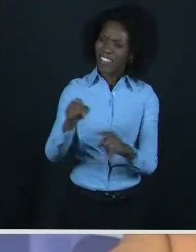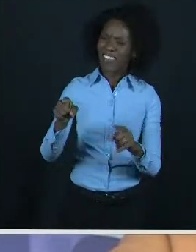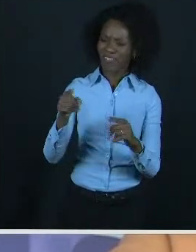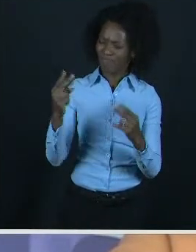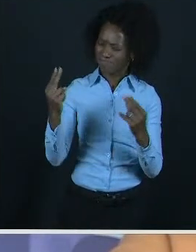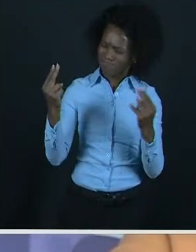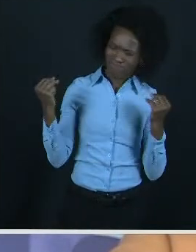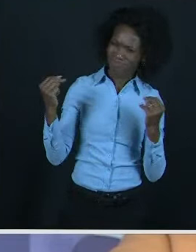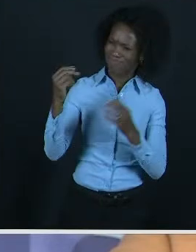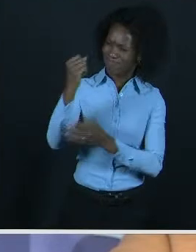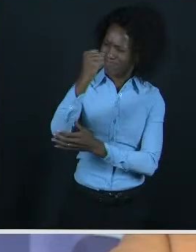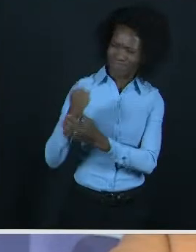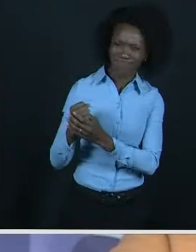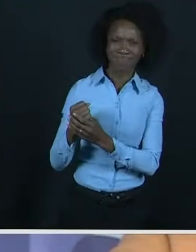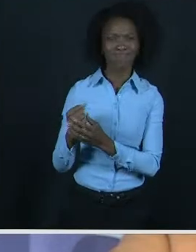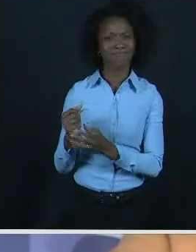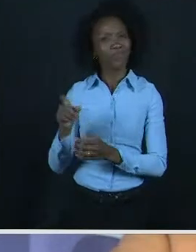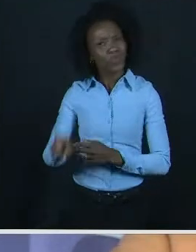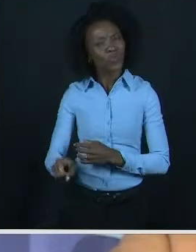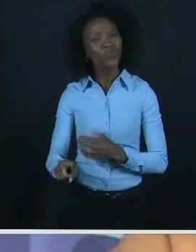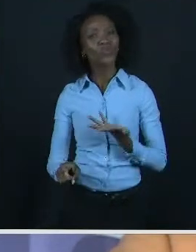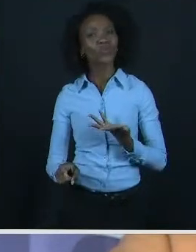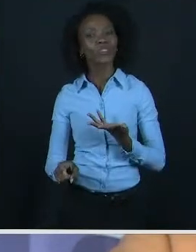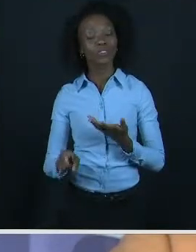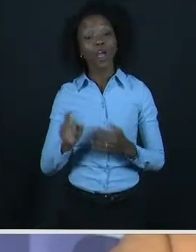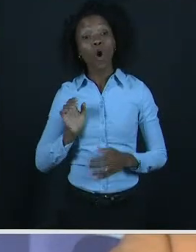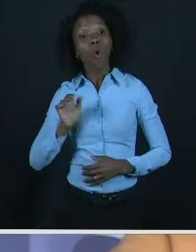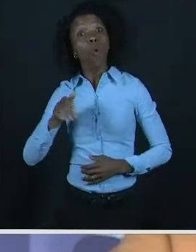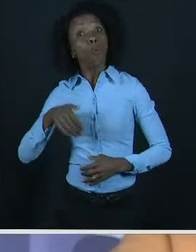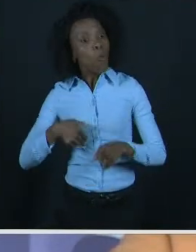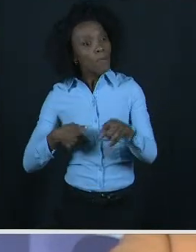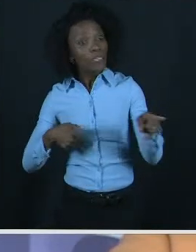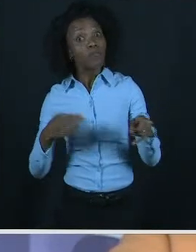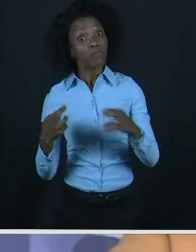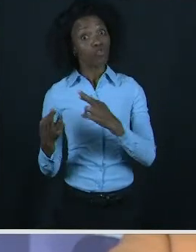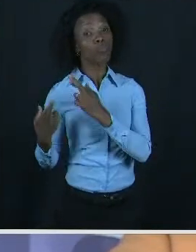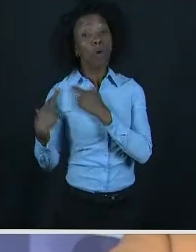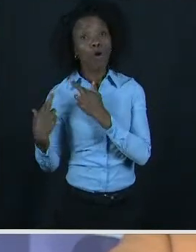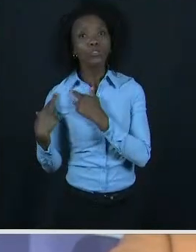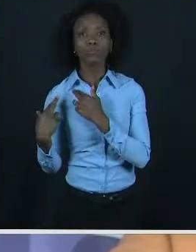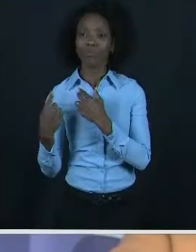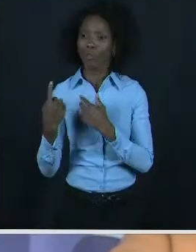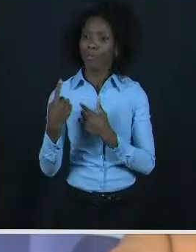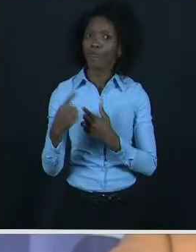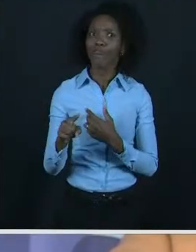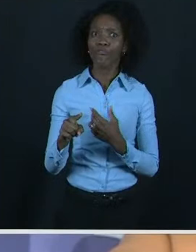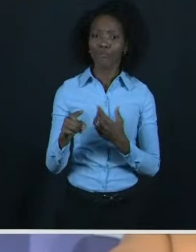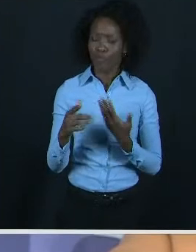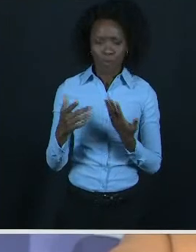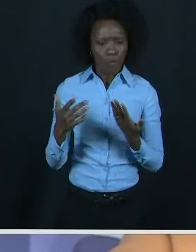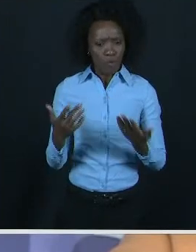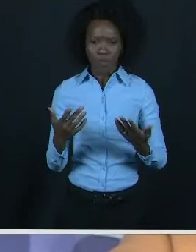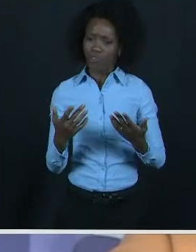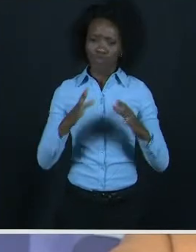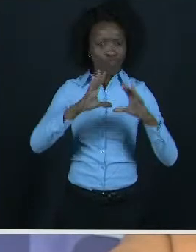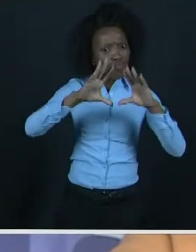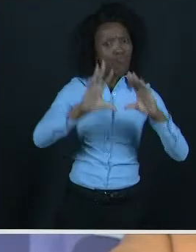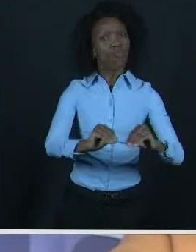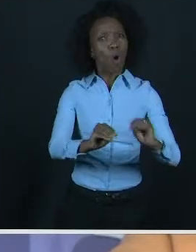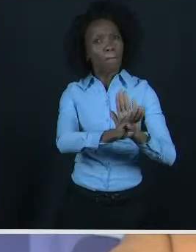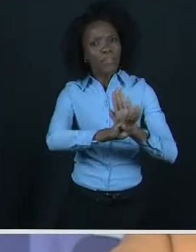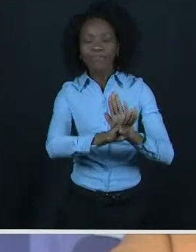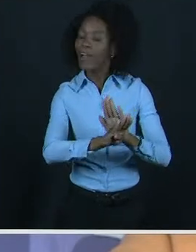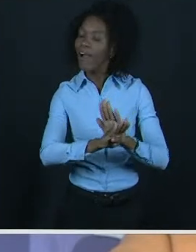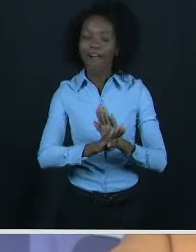Africa. It is not women who are responsible for ending such crimes. It